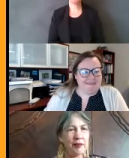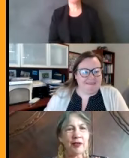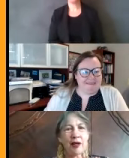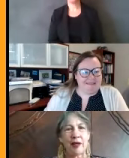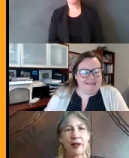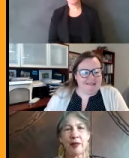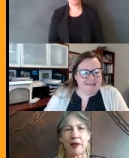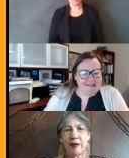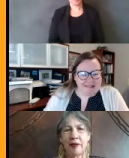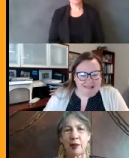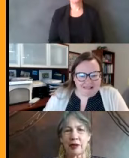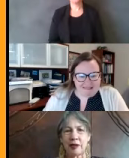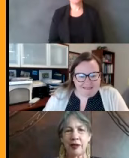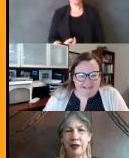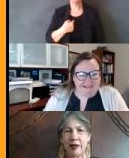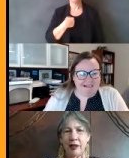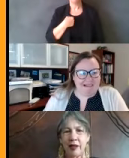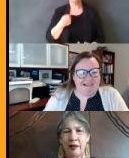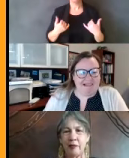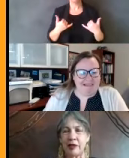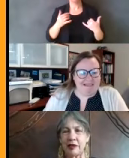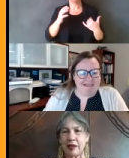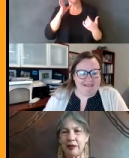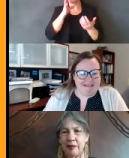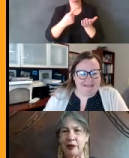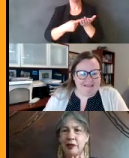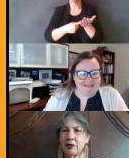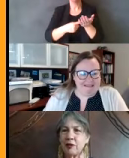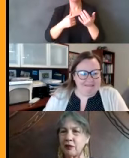I'm going to be talking about depression and